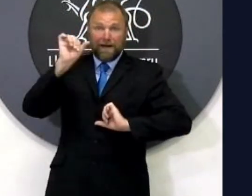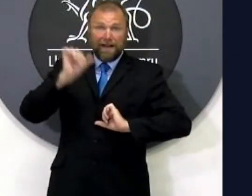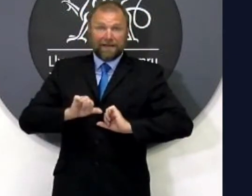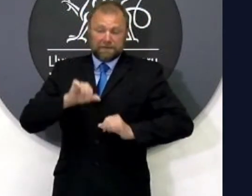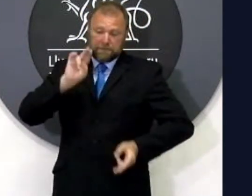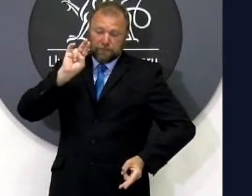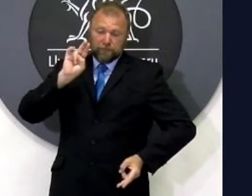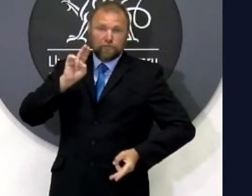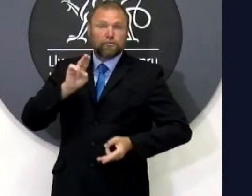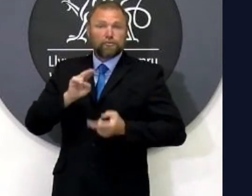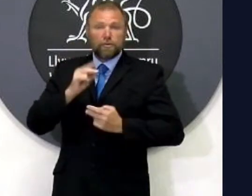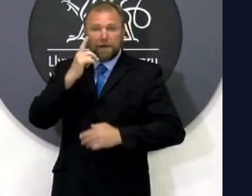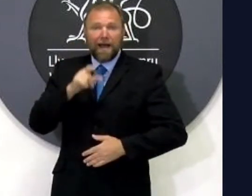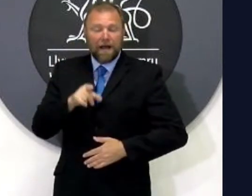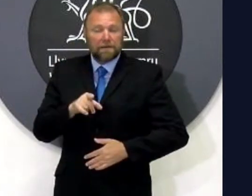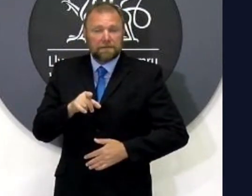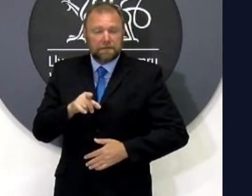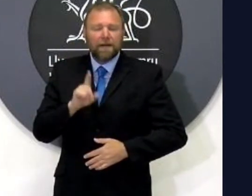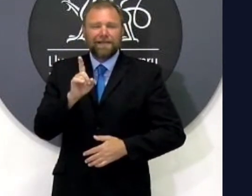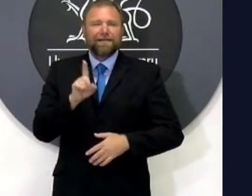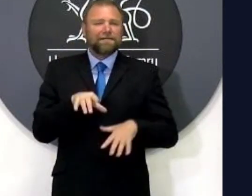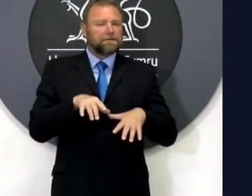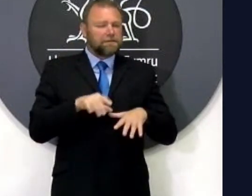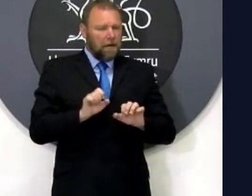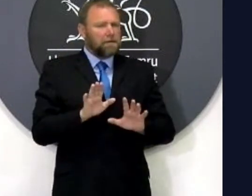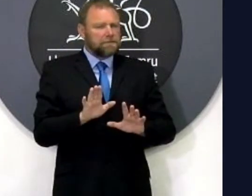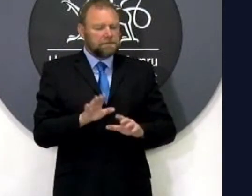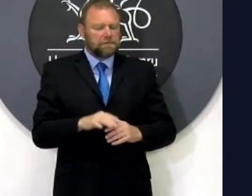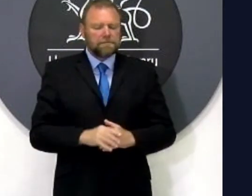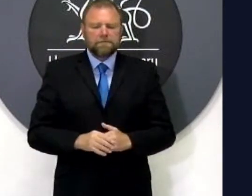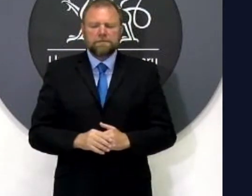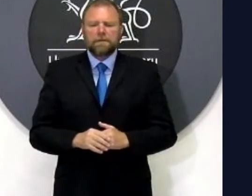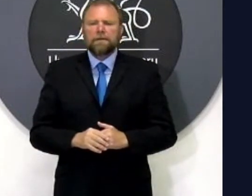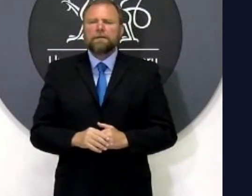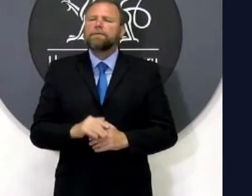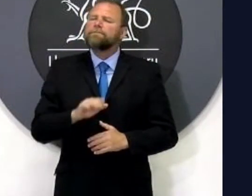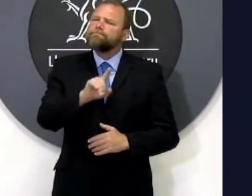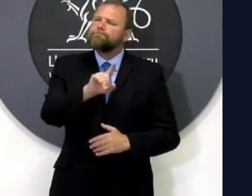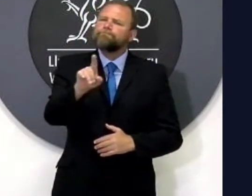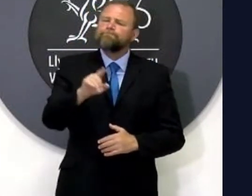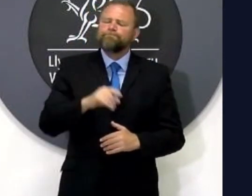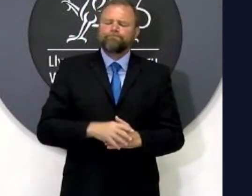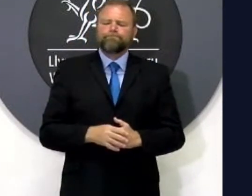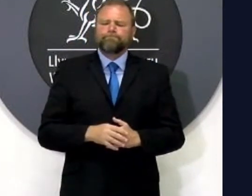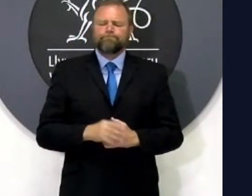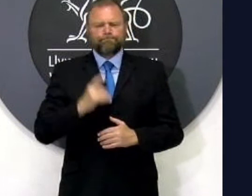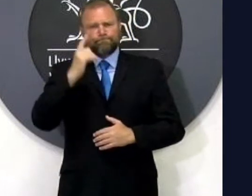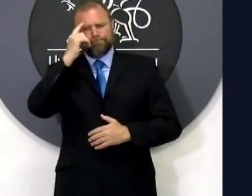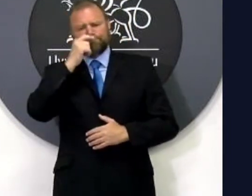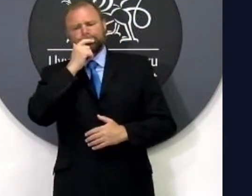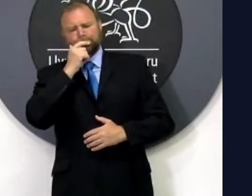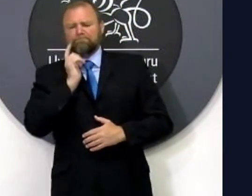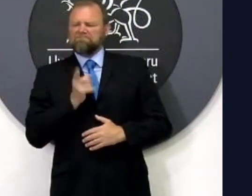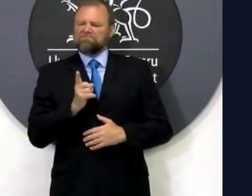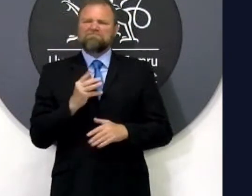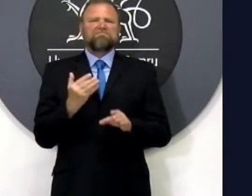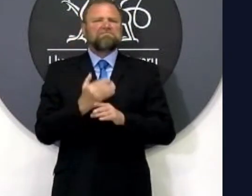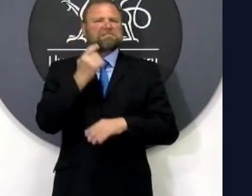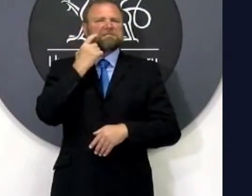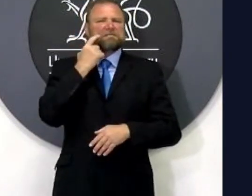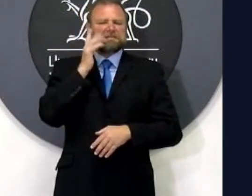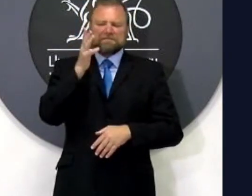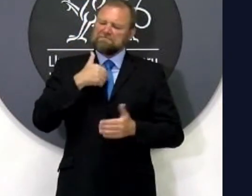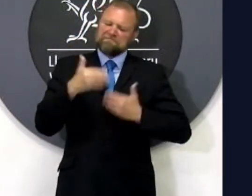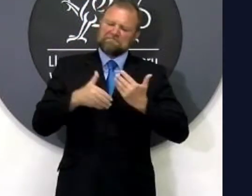times. And this is just the start. No one should be under any illusions about the task ahead of us, but